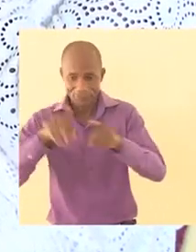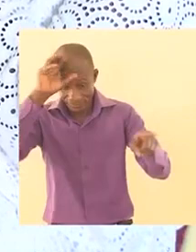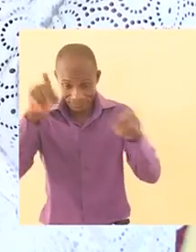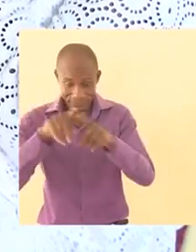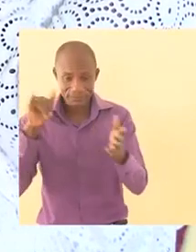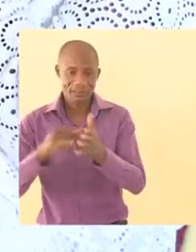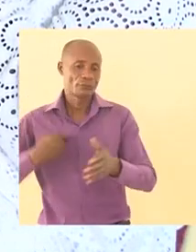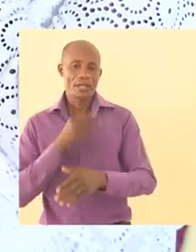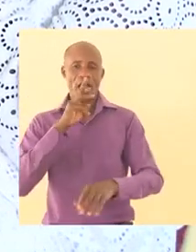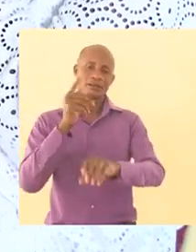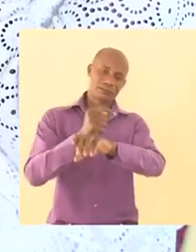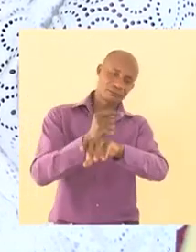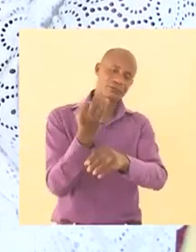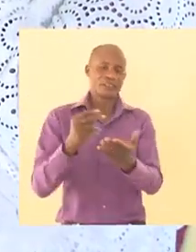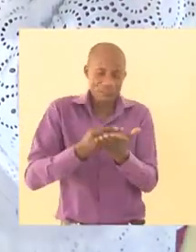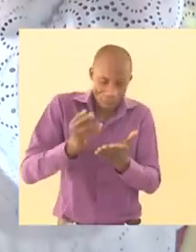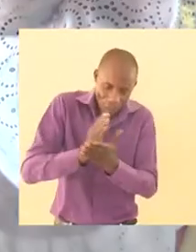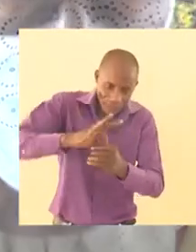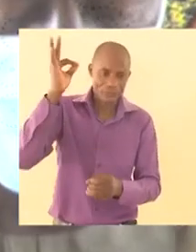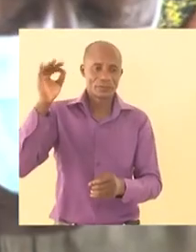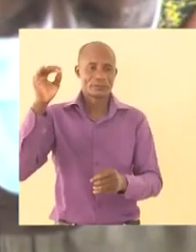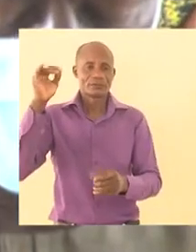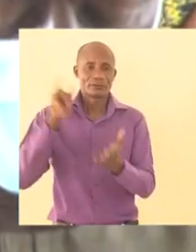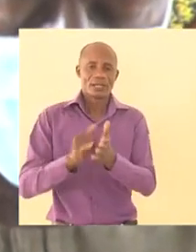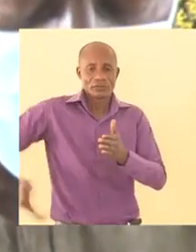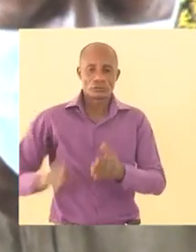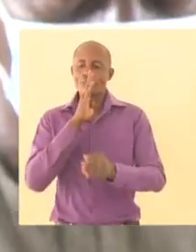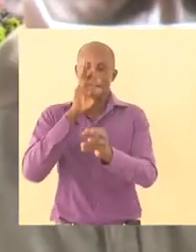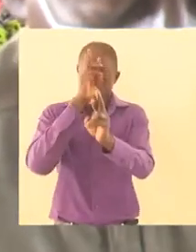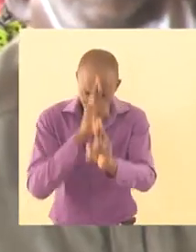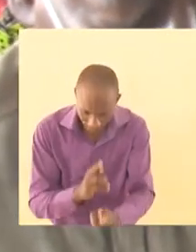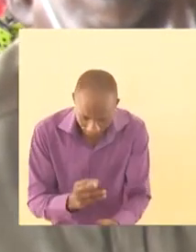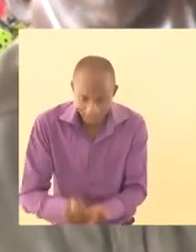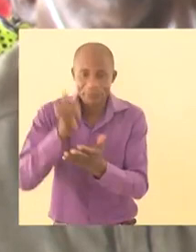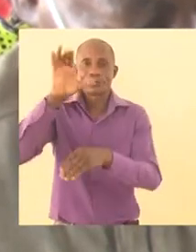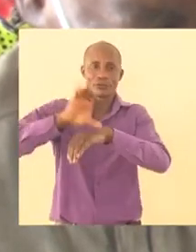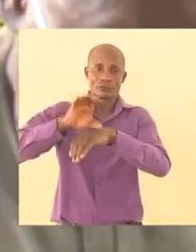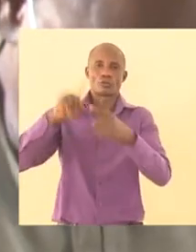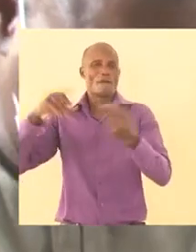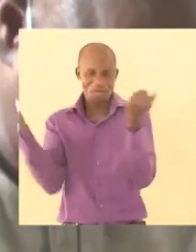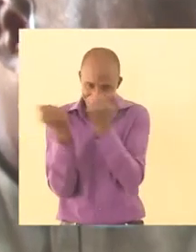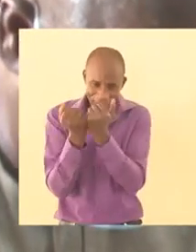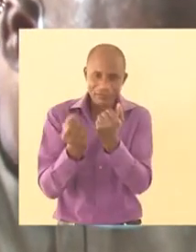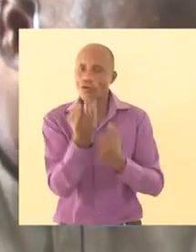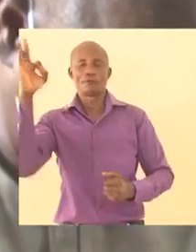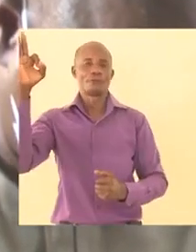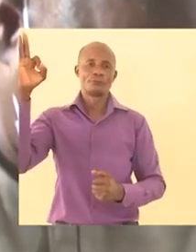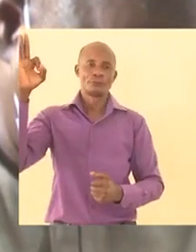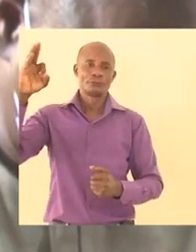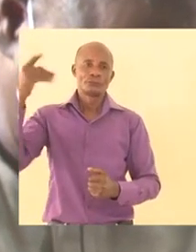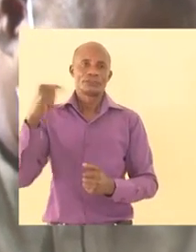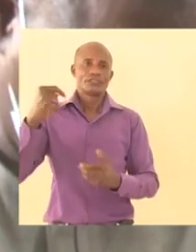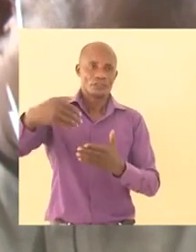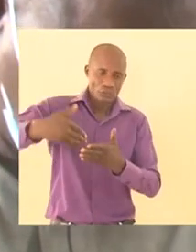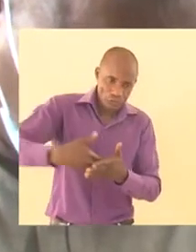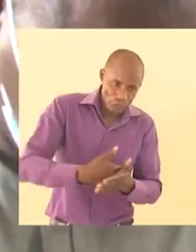brothers and sisters that we are temples of the Holy Spirit that should be respected. Help your church to fight off